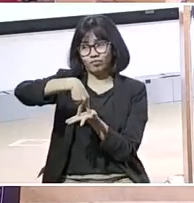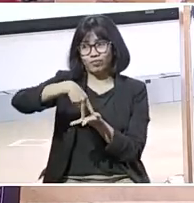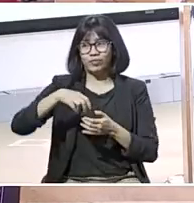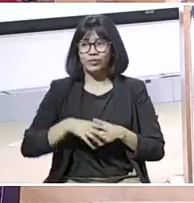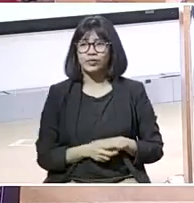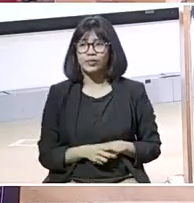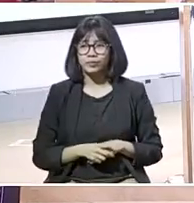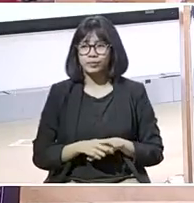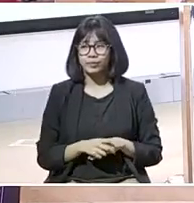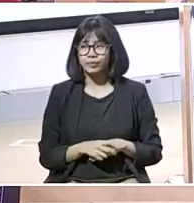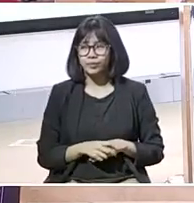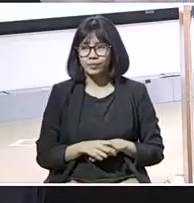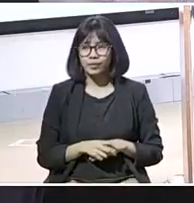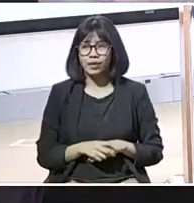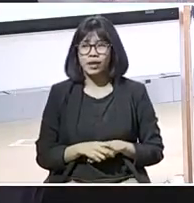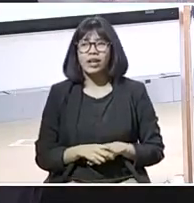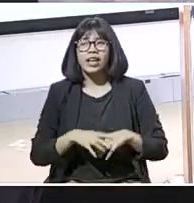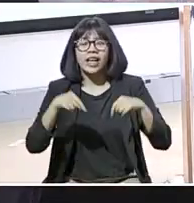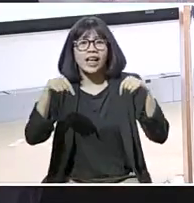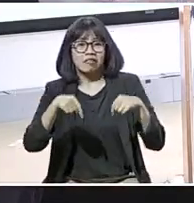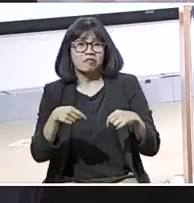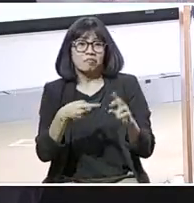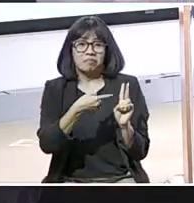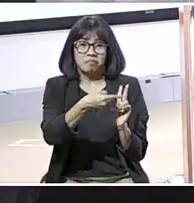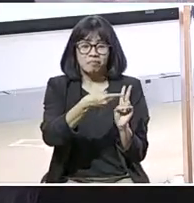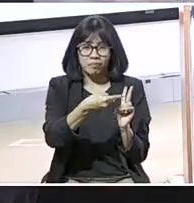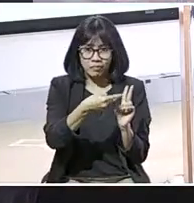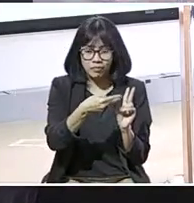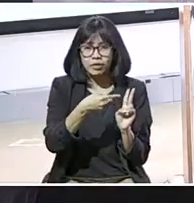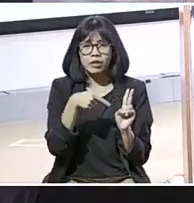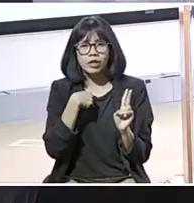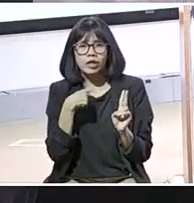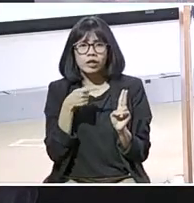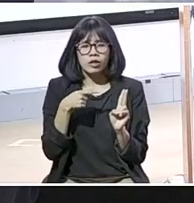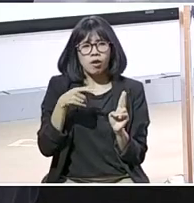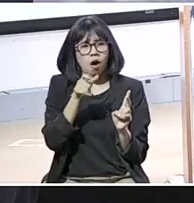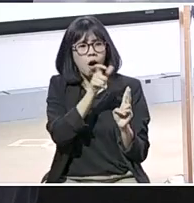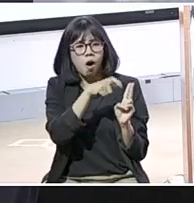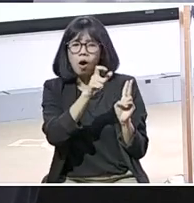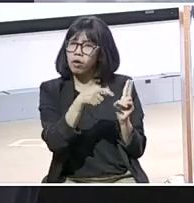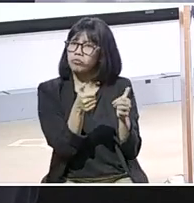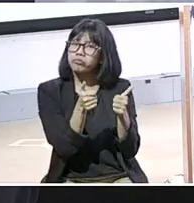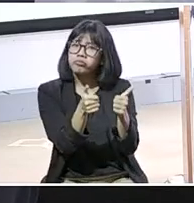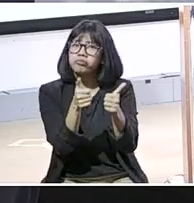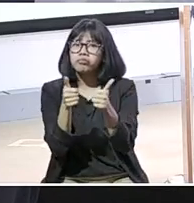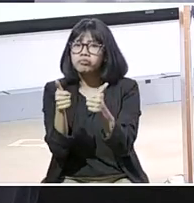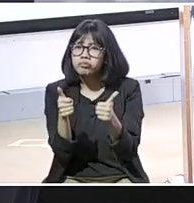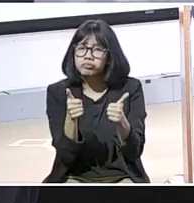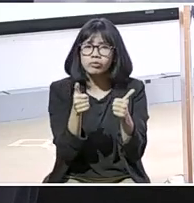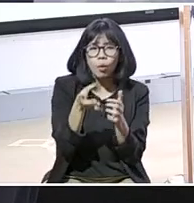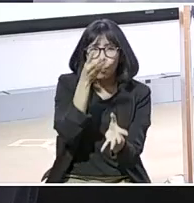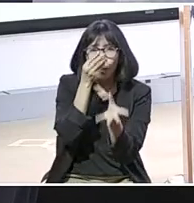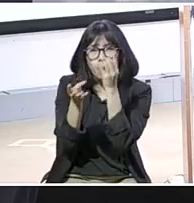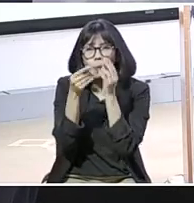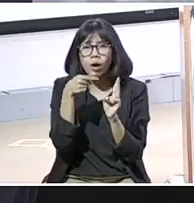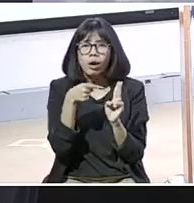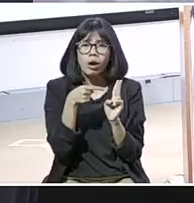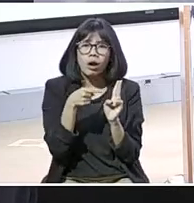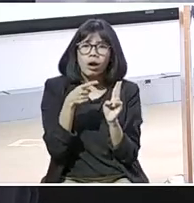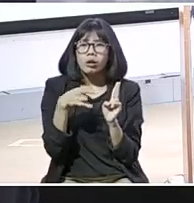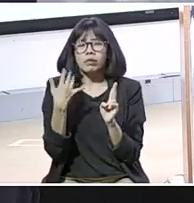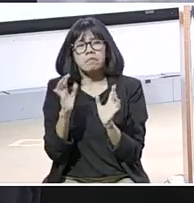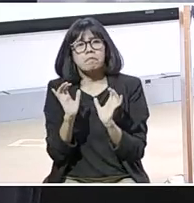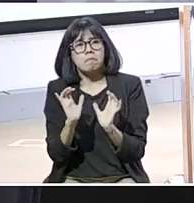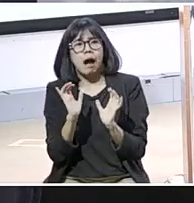Both of these athletes have had long and impressive careers. They have endured and overcome obstacles